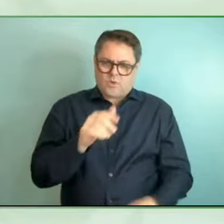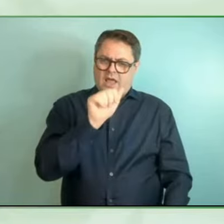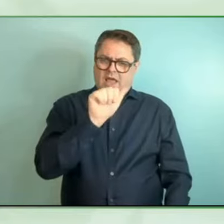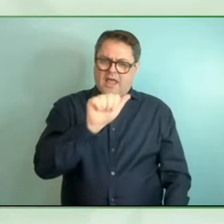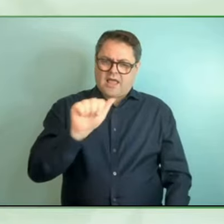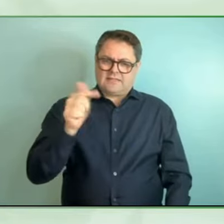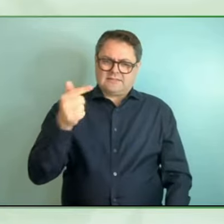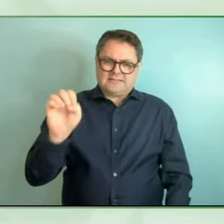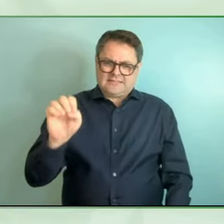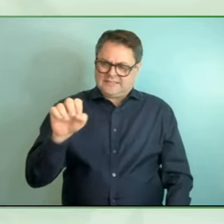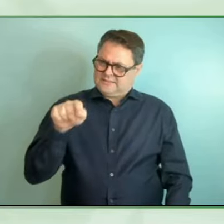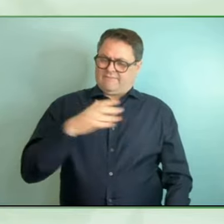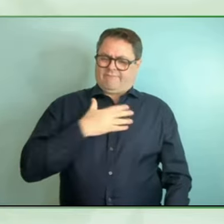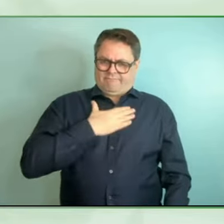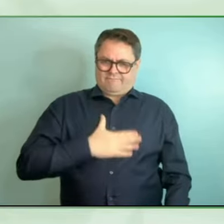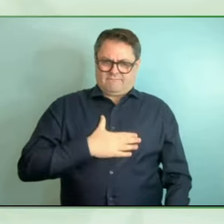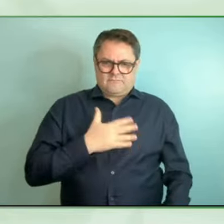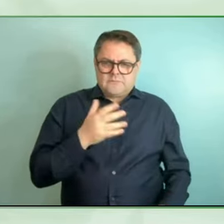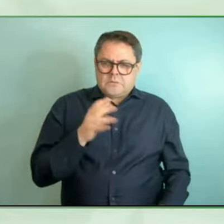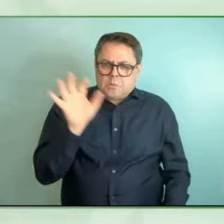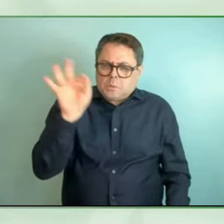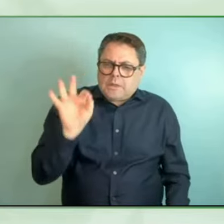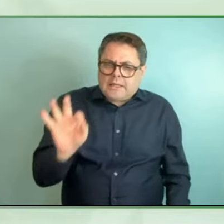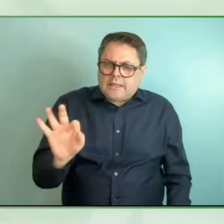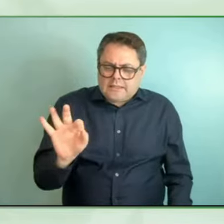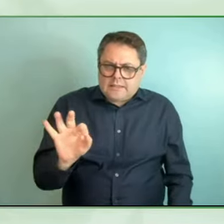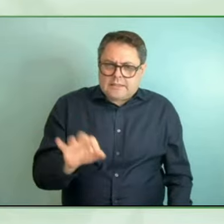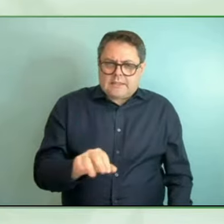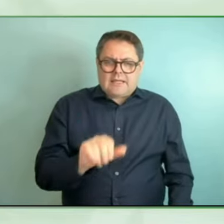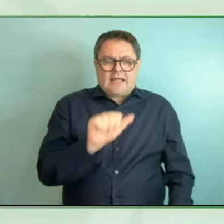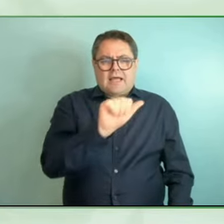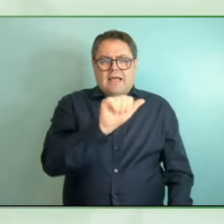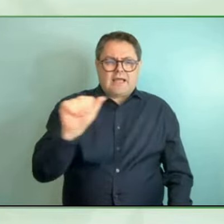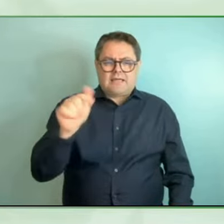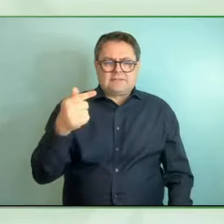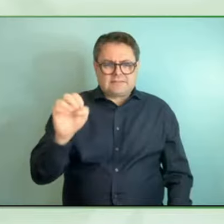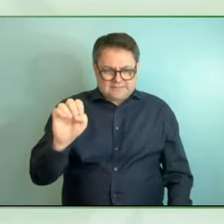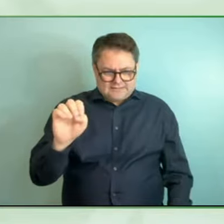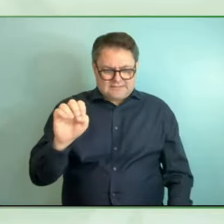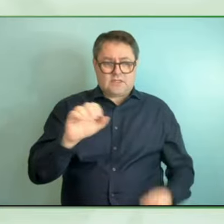such a declaration? Well, you know, AAAT, the Association